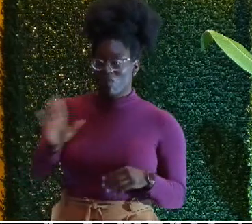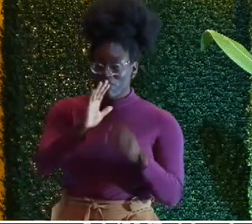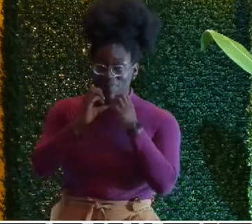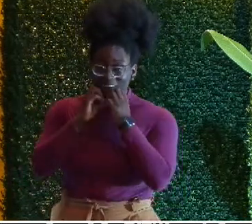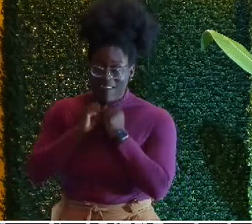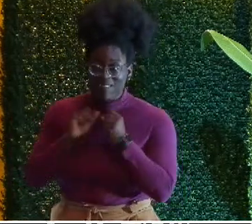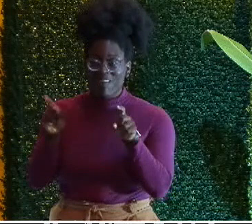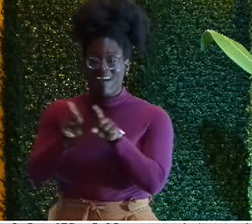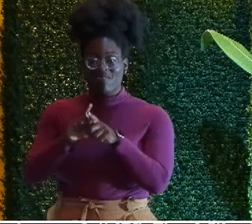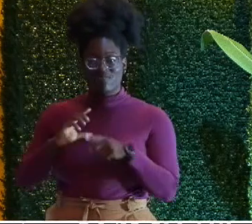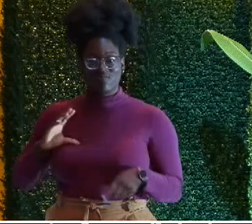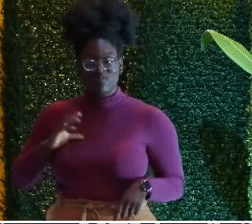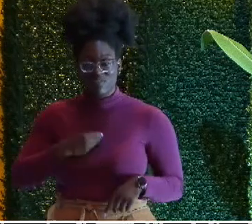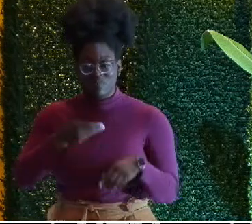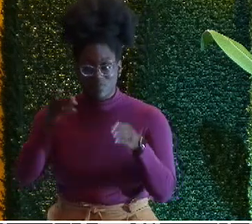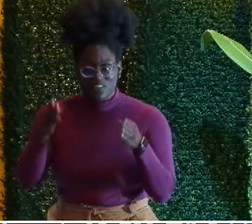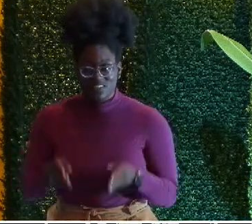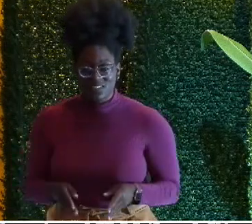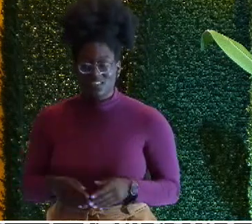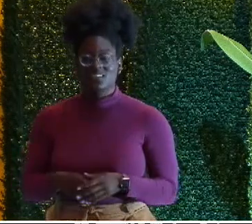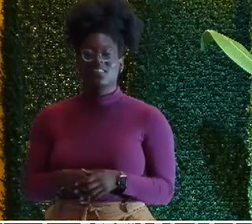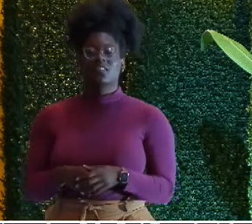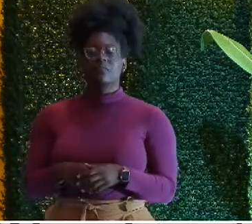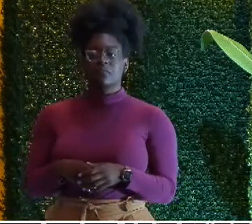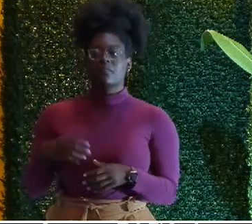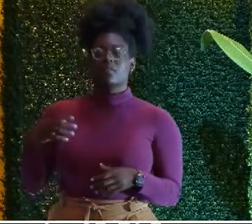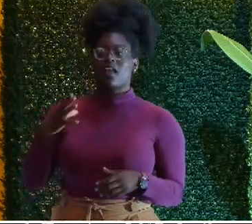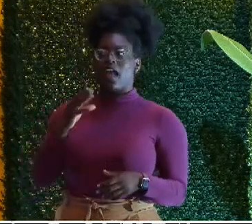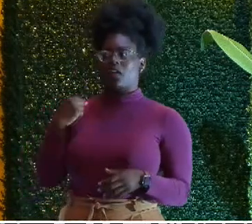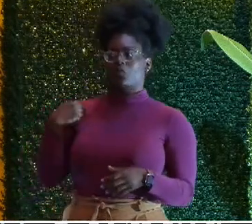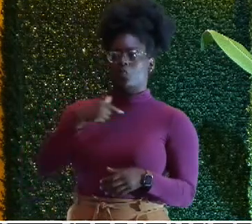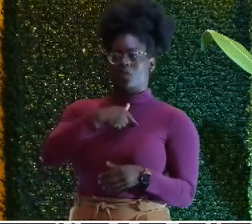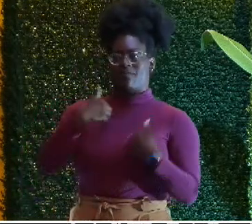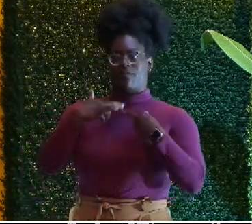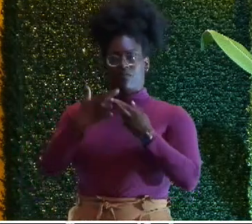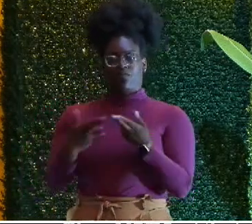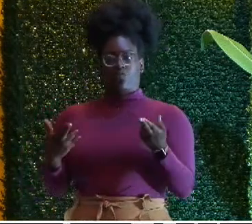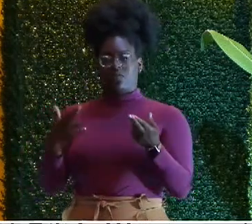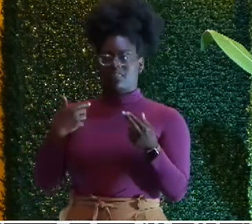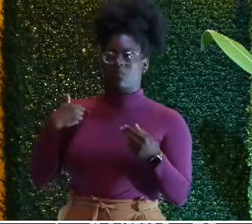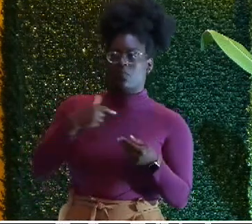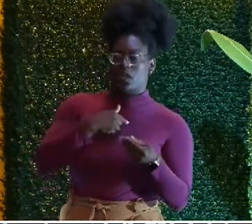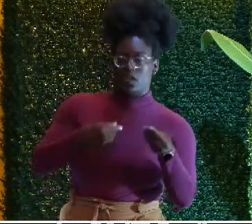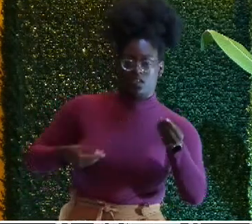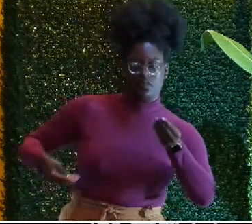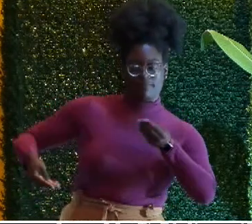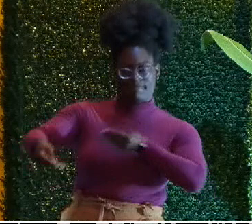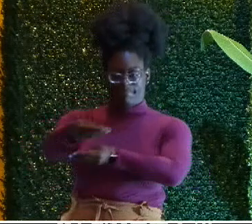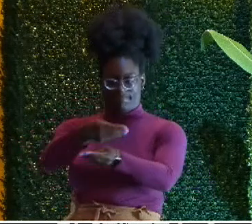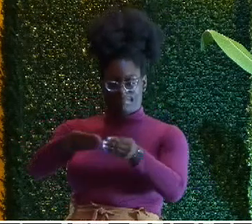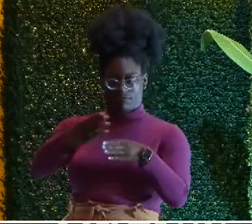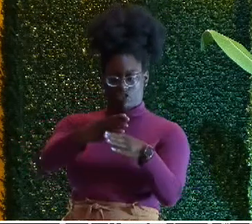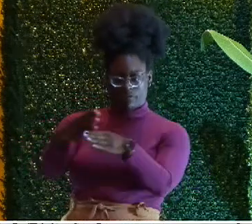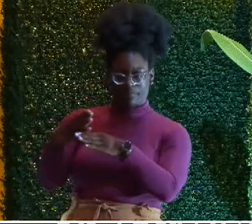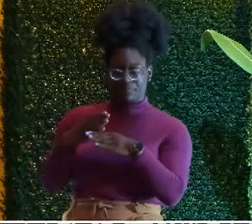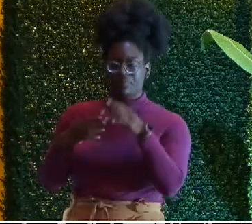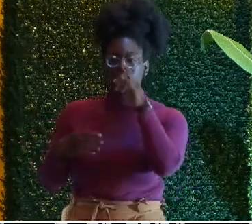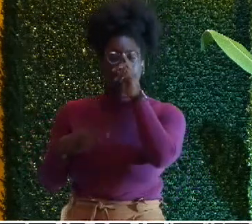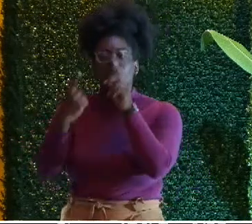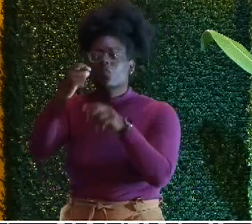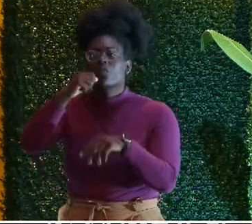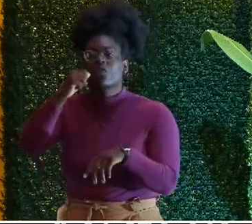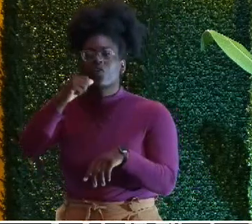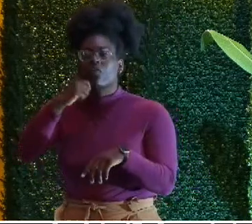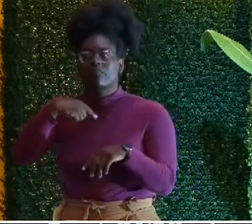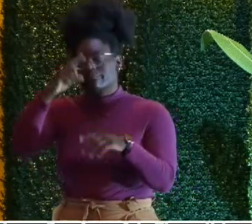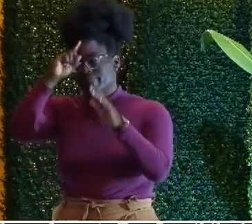that we share the resources. So within trans tech, I know one girl off the top of my head who identifies as